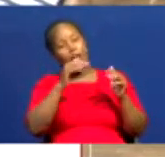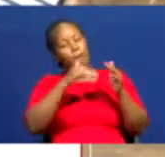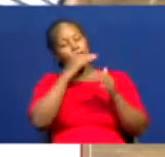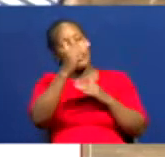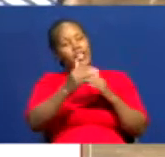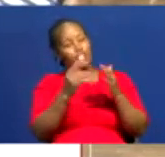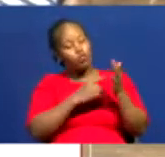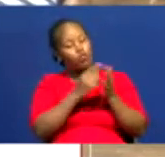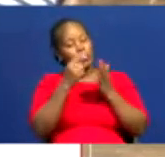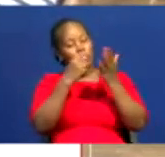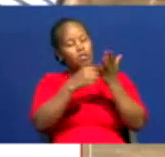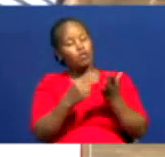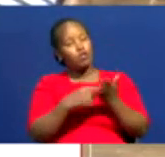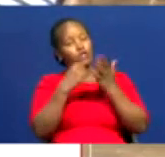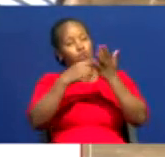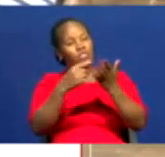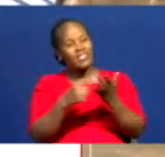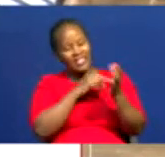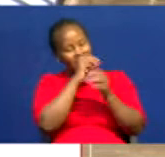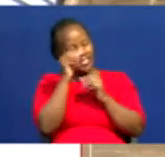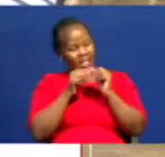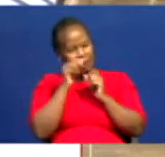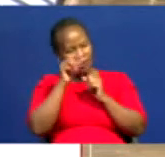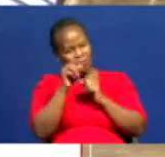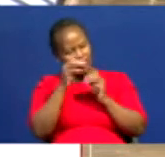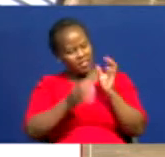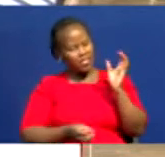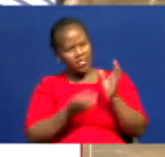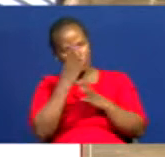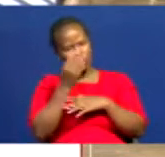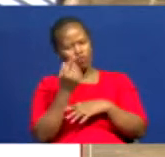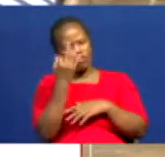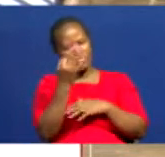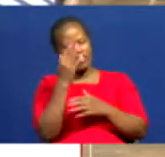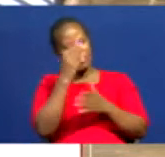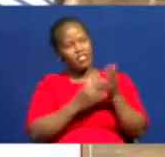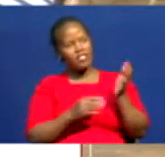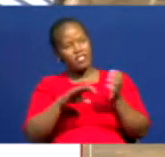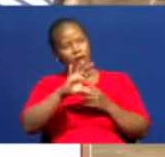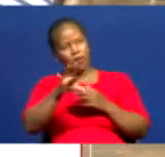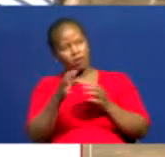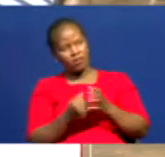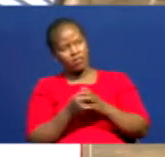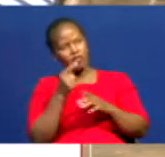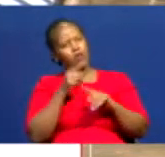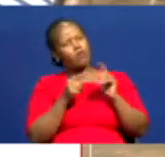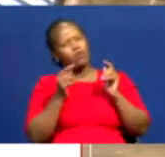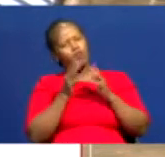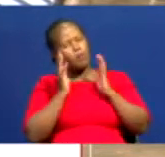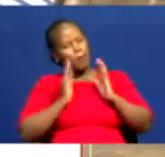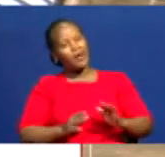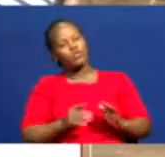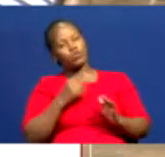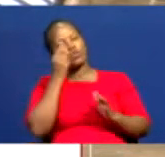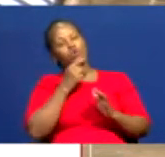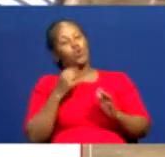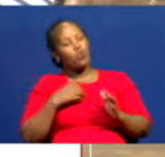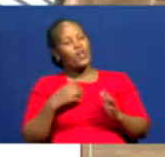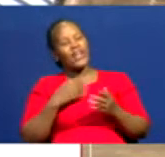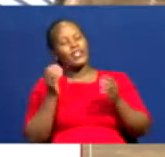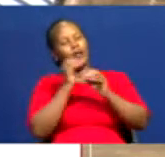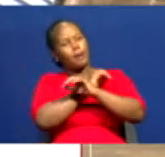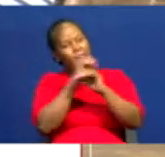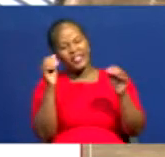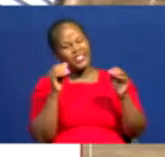to discuss modalities about the creation of those 3 sub-counties. From a person who had that request and had the President accede to